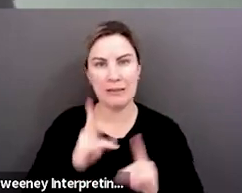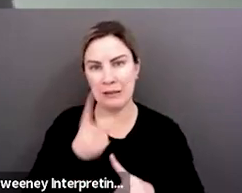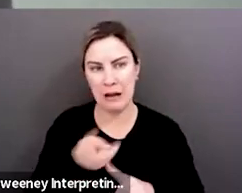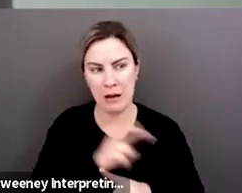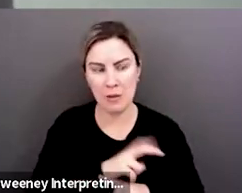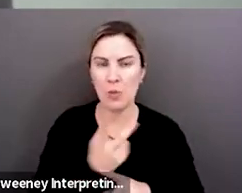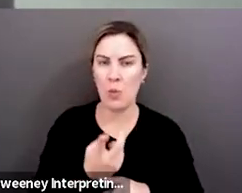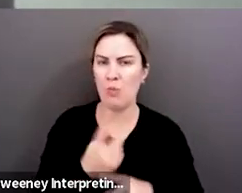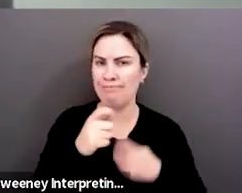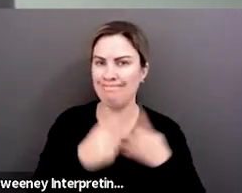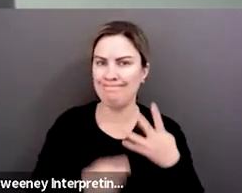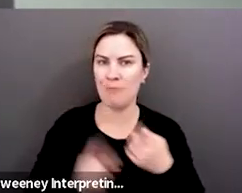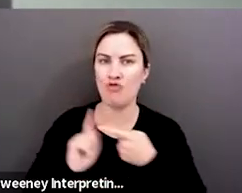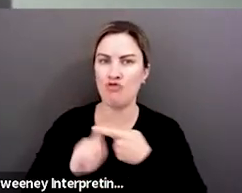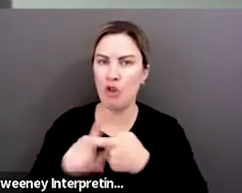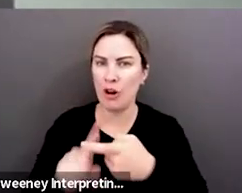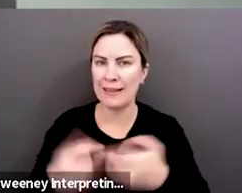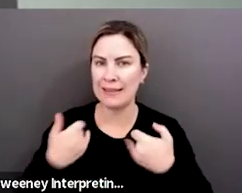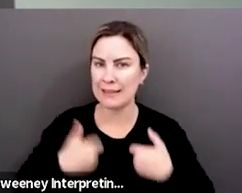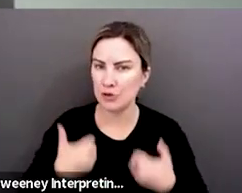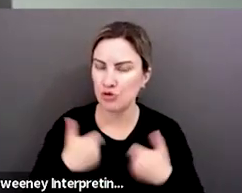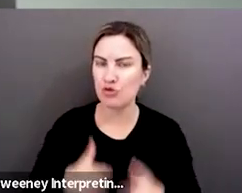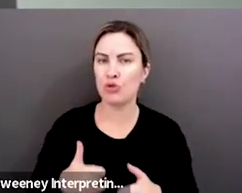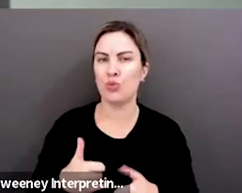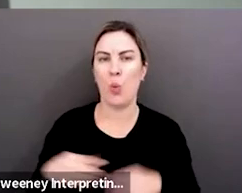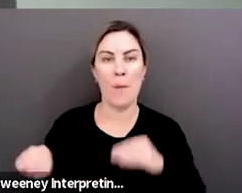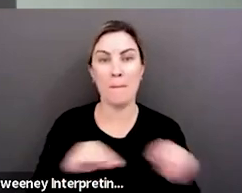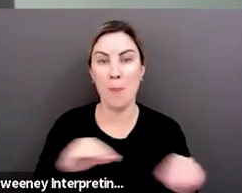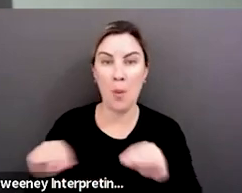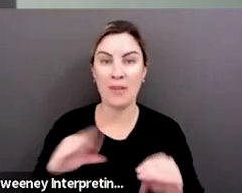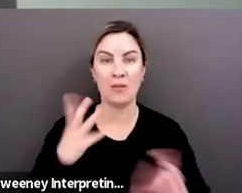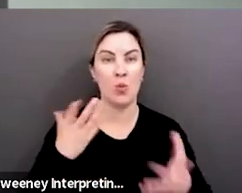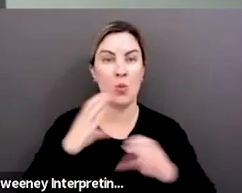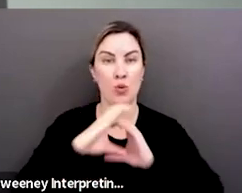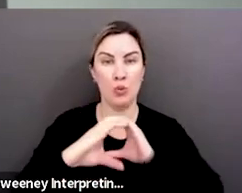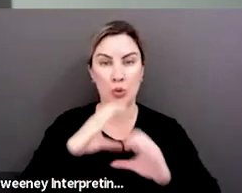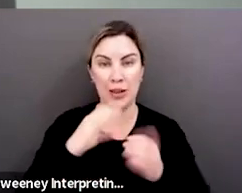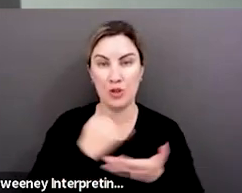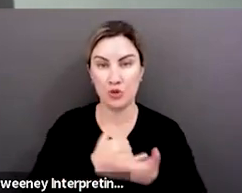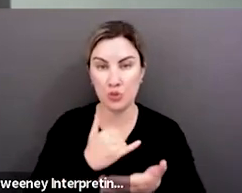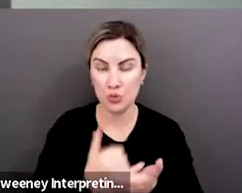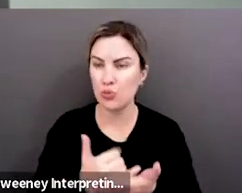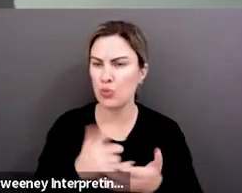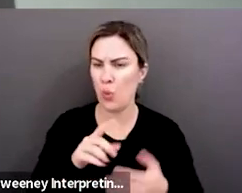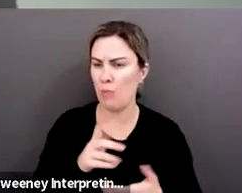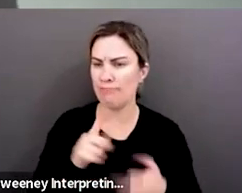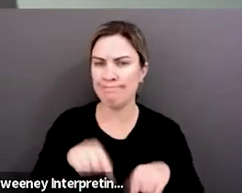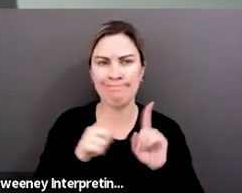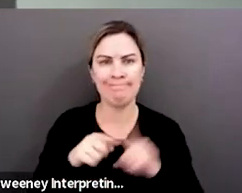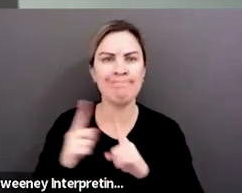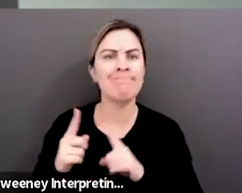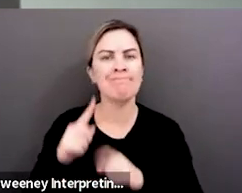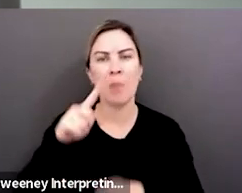with significant mobility and communication issues, people with multiple chronic conditions, and so on, are the people that